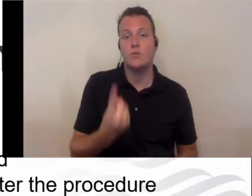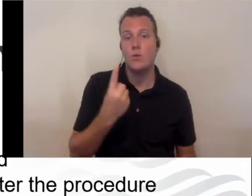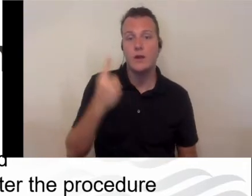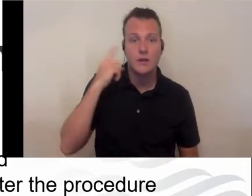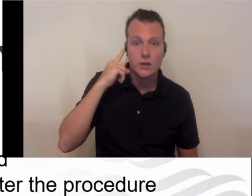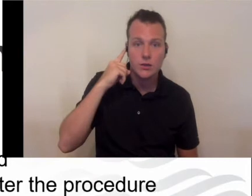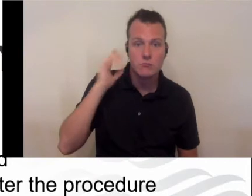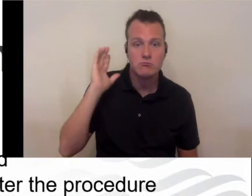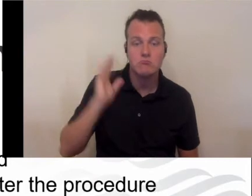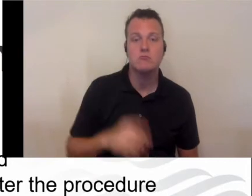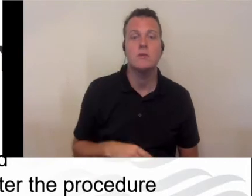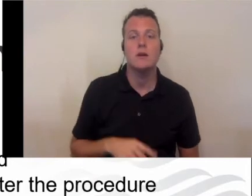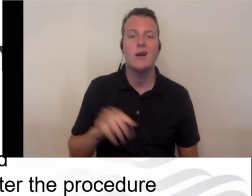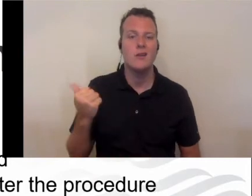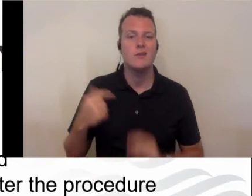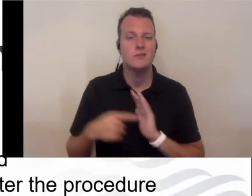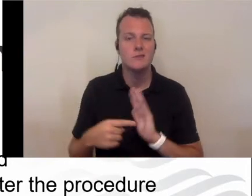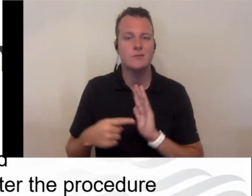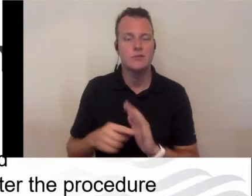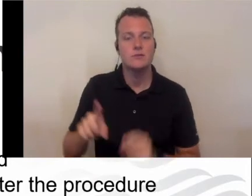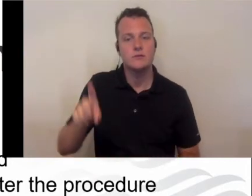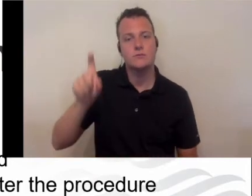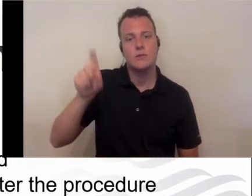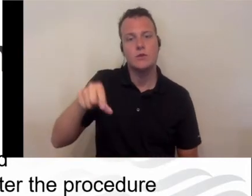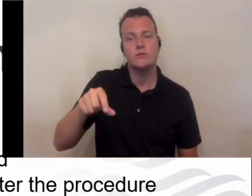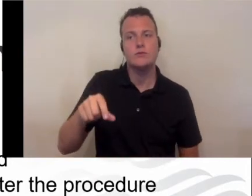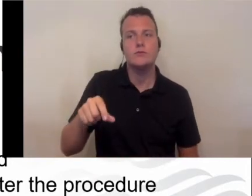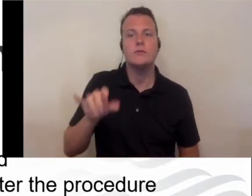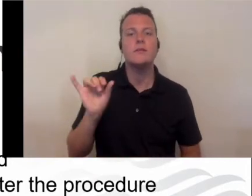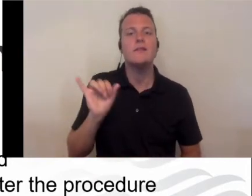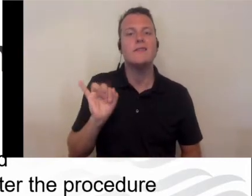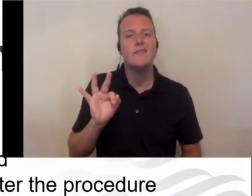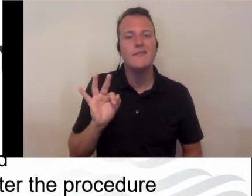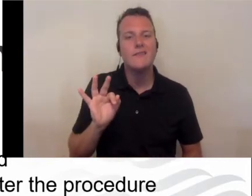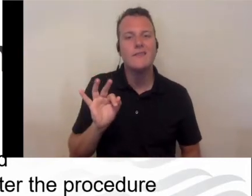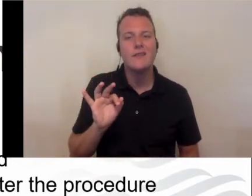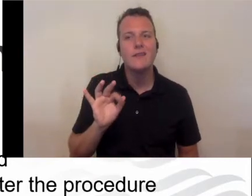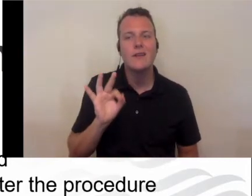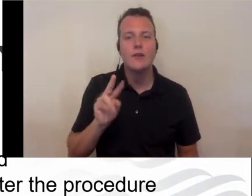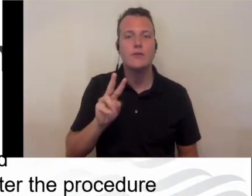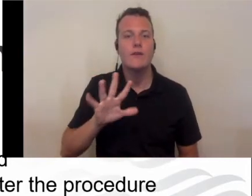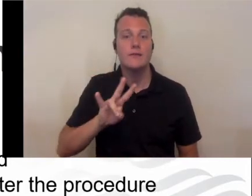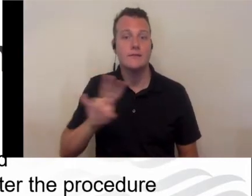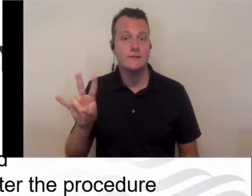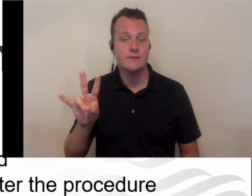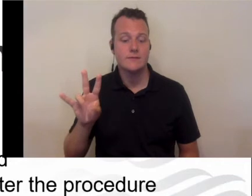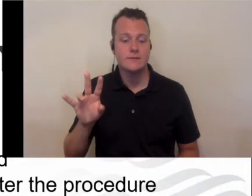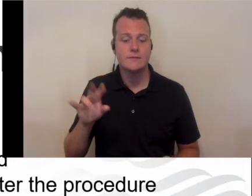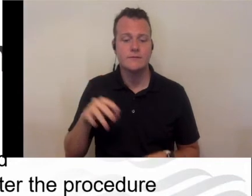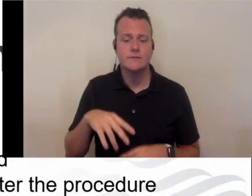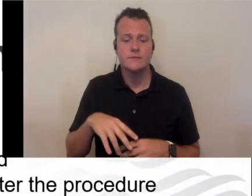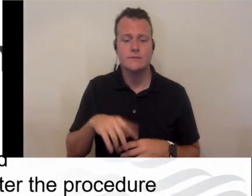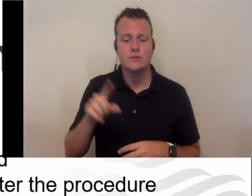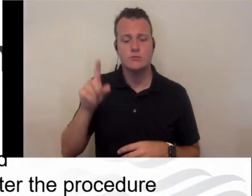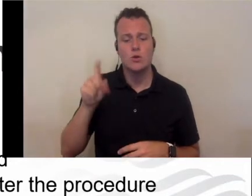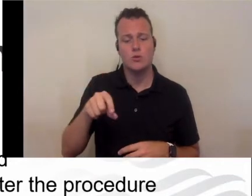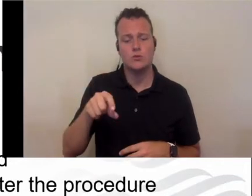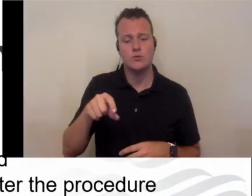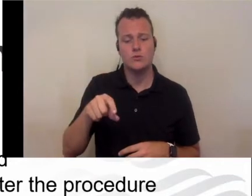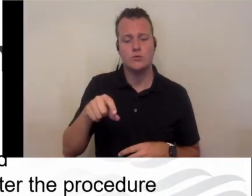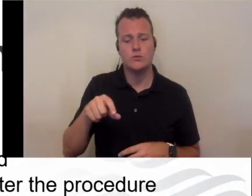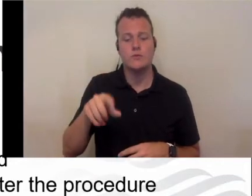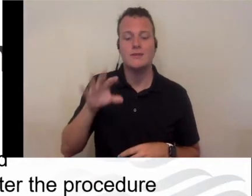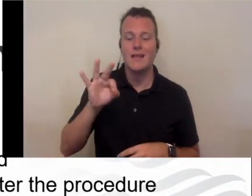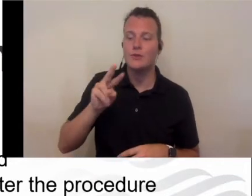is, you're supposed to do is if you're using 92557, you're supposed to bill for pure tone